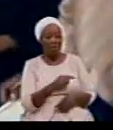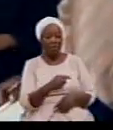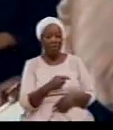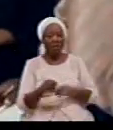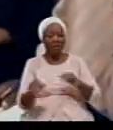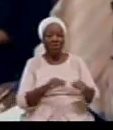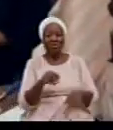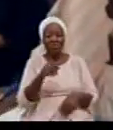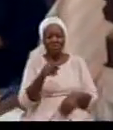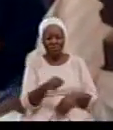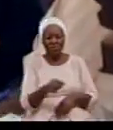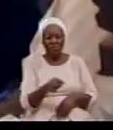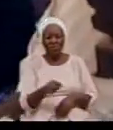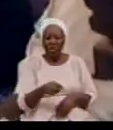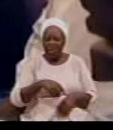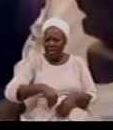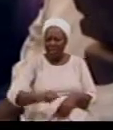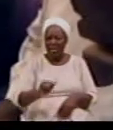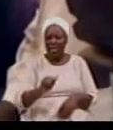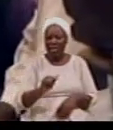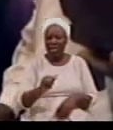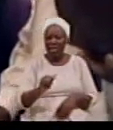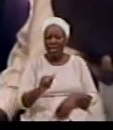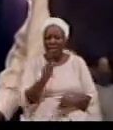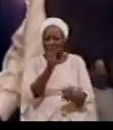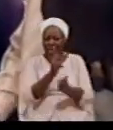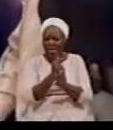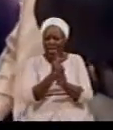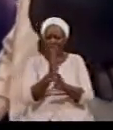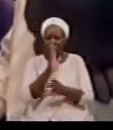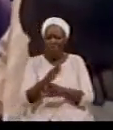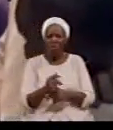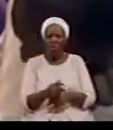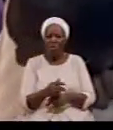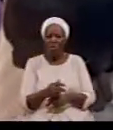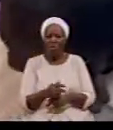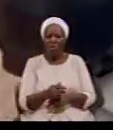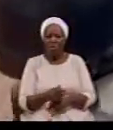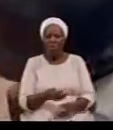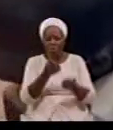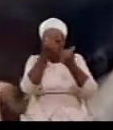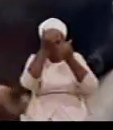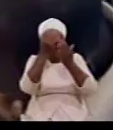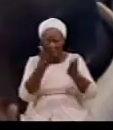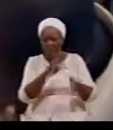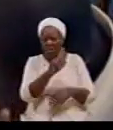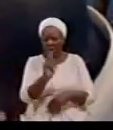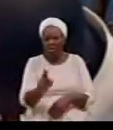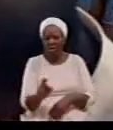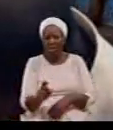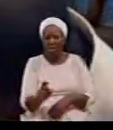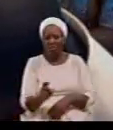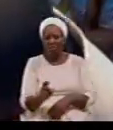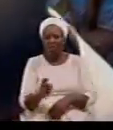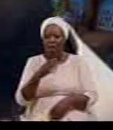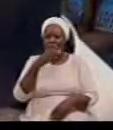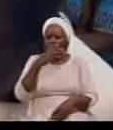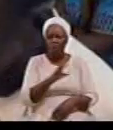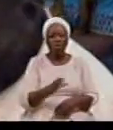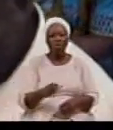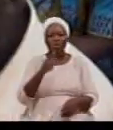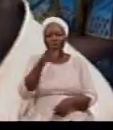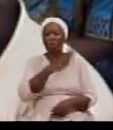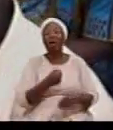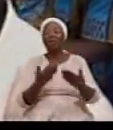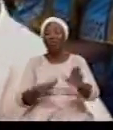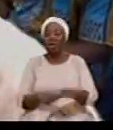retain thine integrity? Cause God and die." Hold on, before you condemn